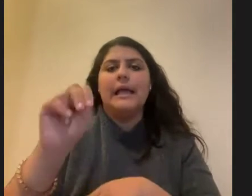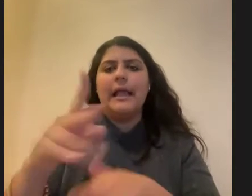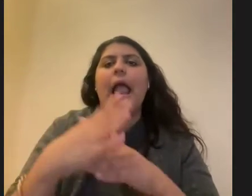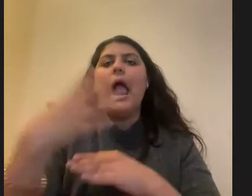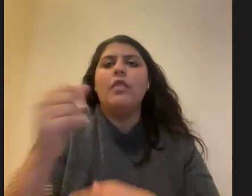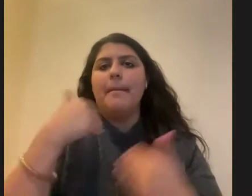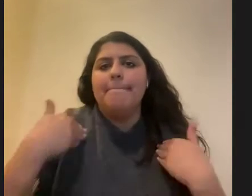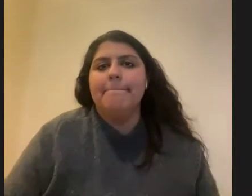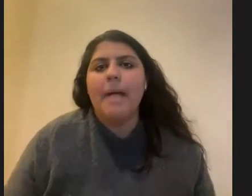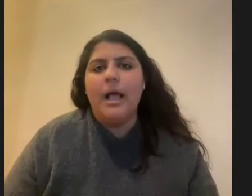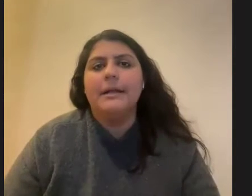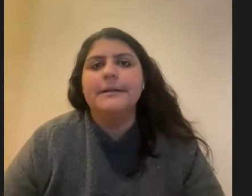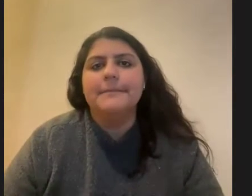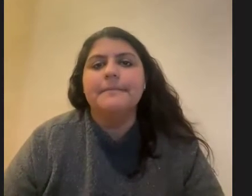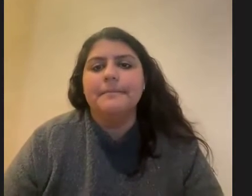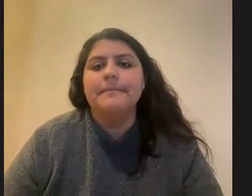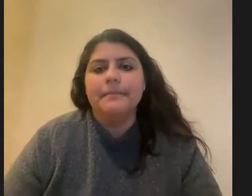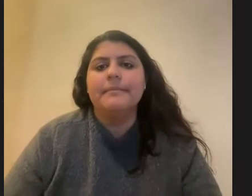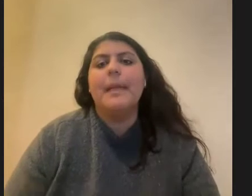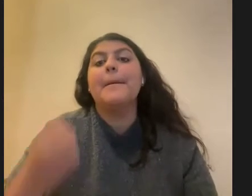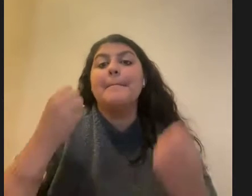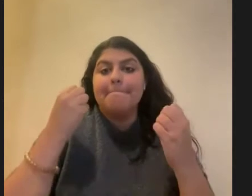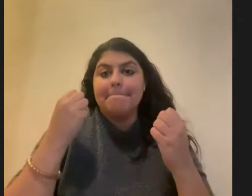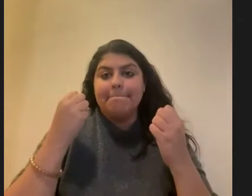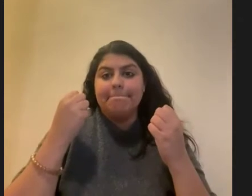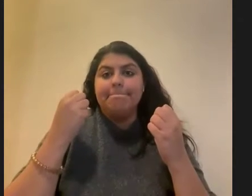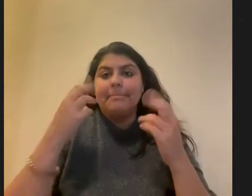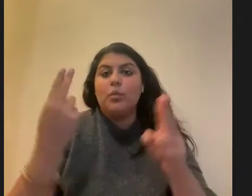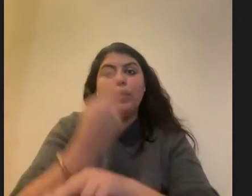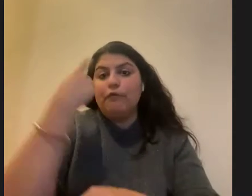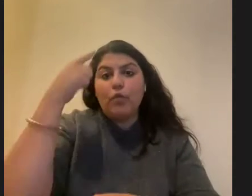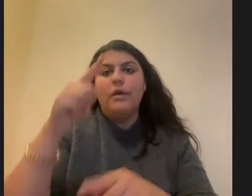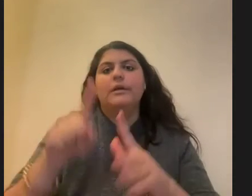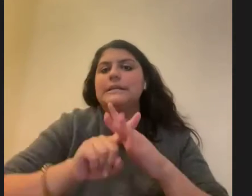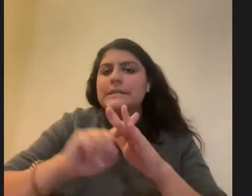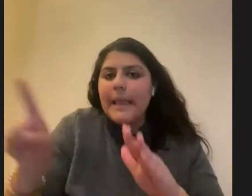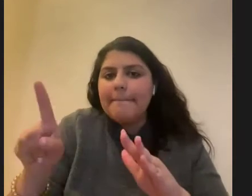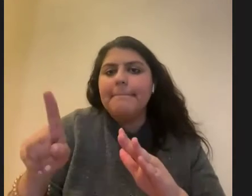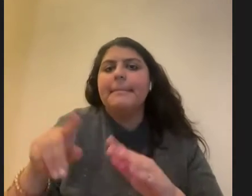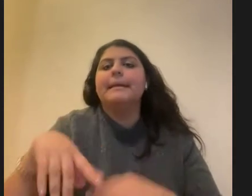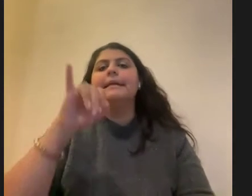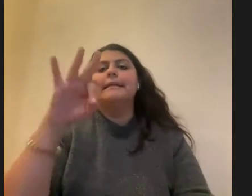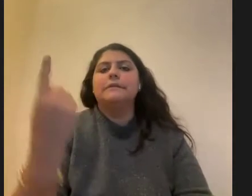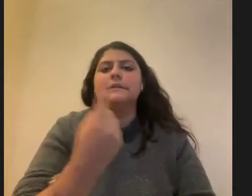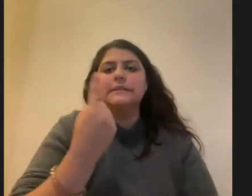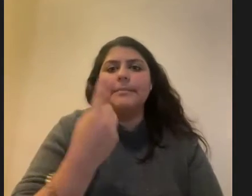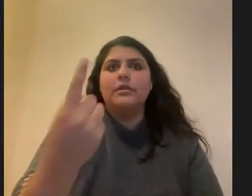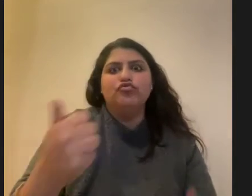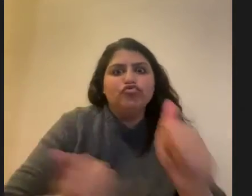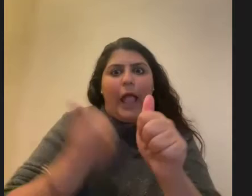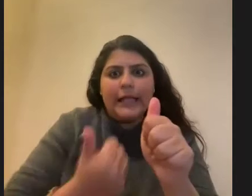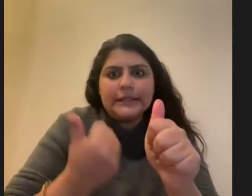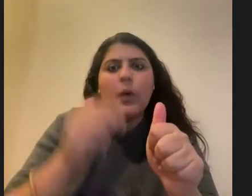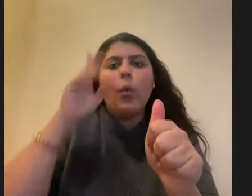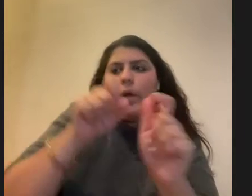for a lot of reasons, just like escape, to get away from something. So if something's chasing them, they'll squirt